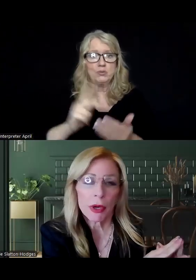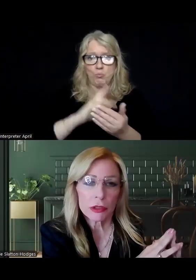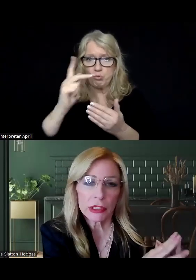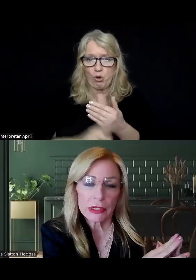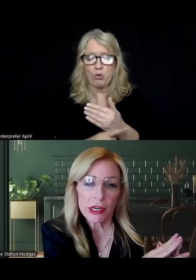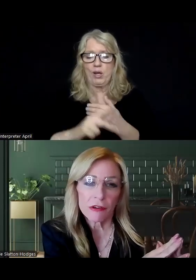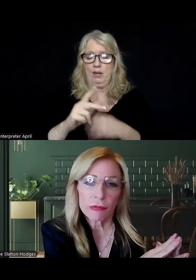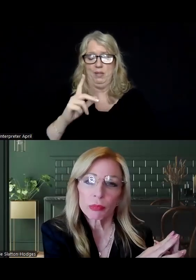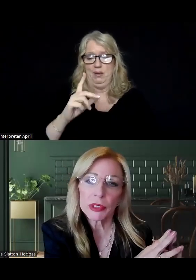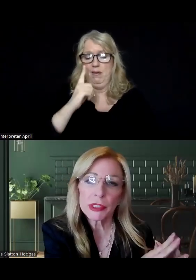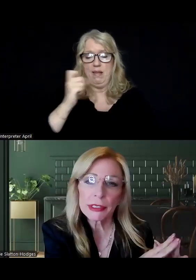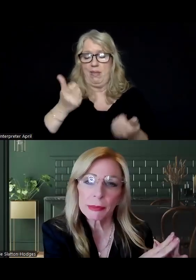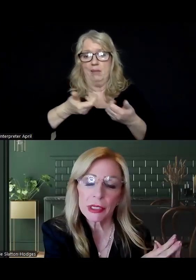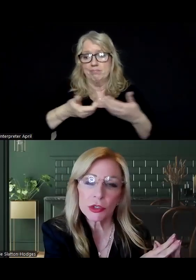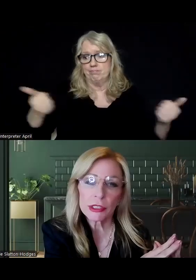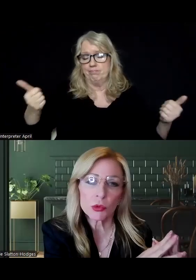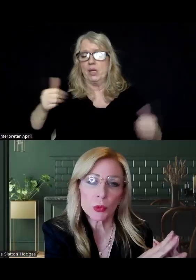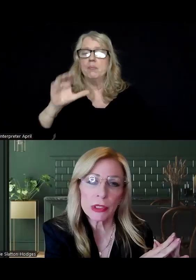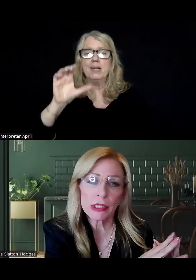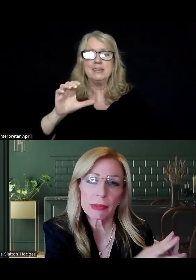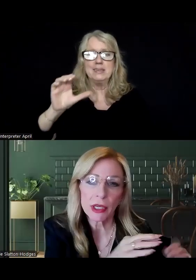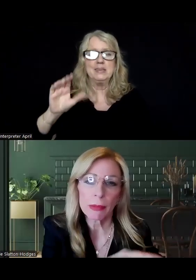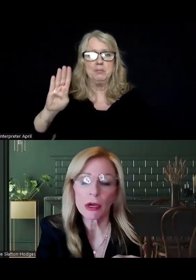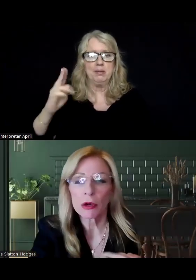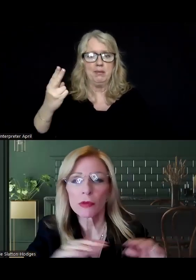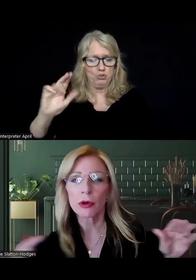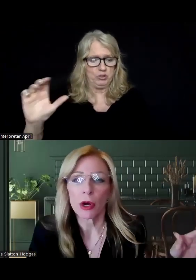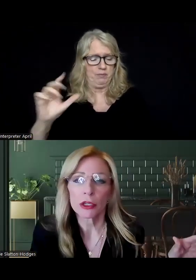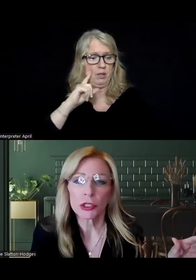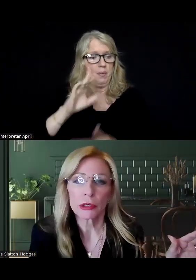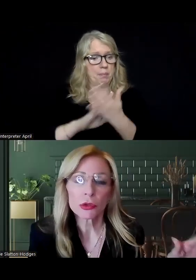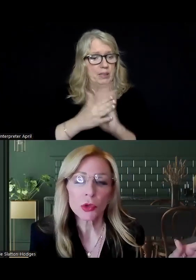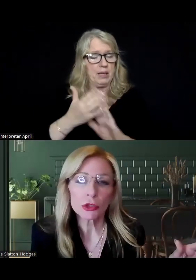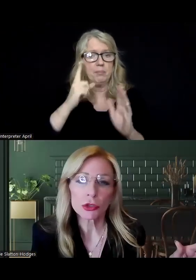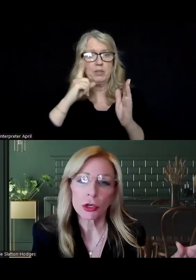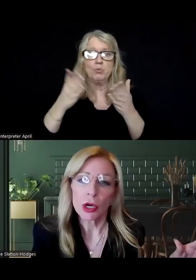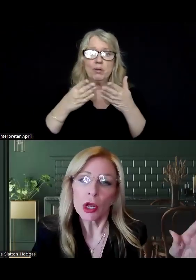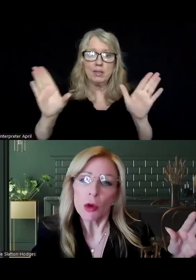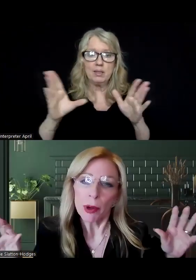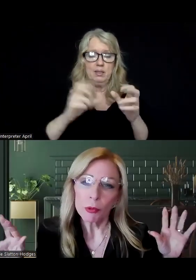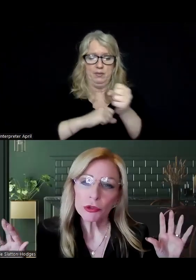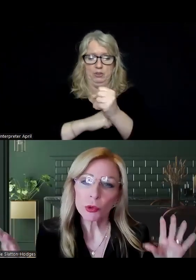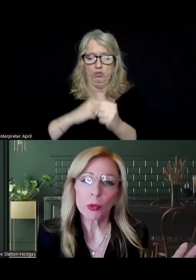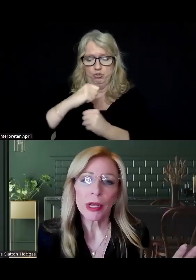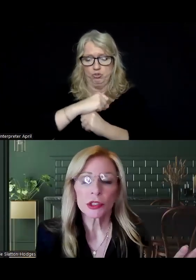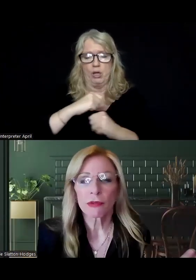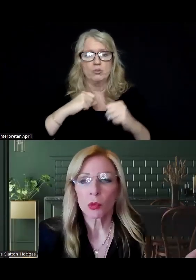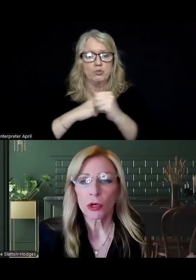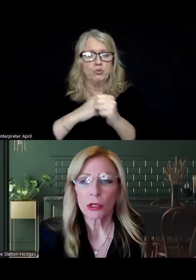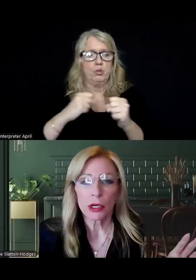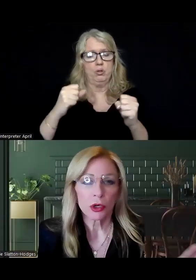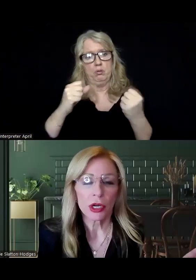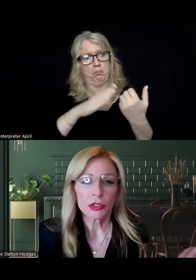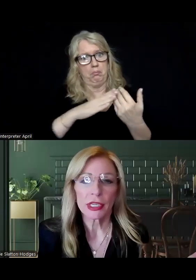in and amongst itself, but CCBHCs really become an overarching structure by which the rest of